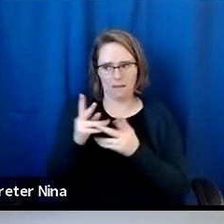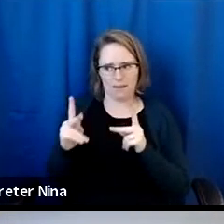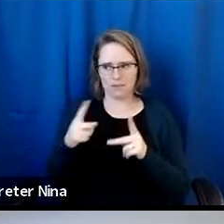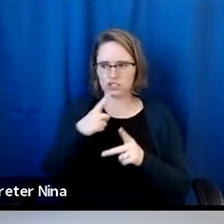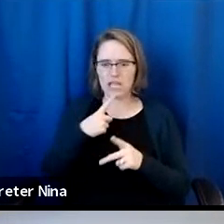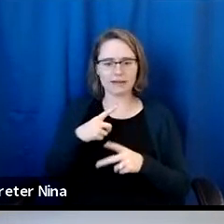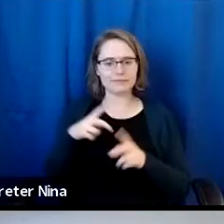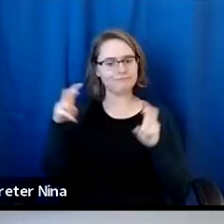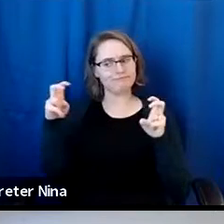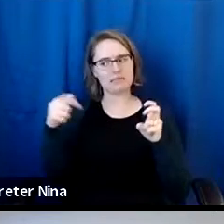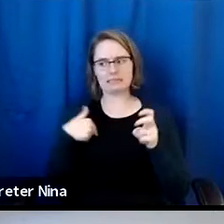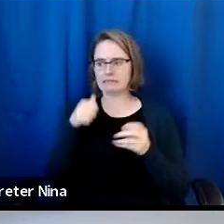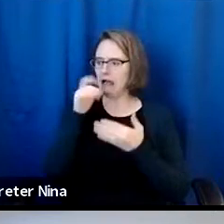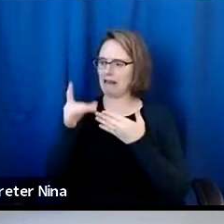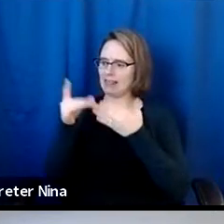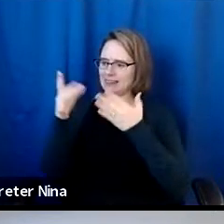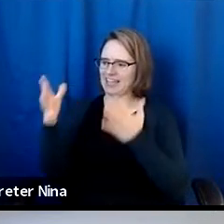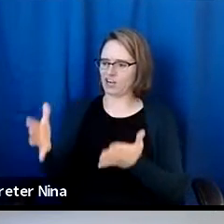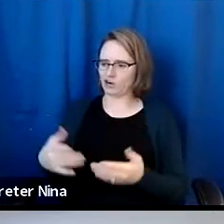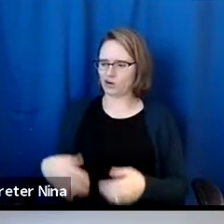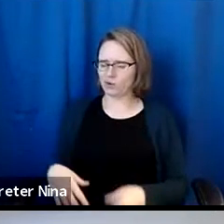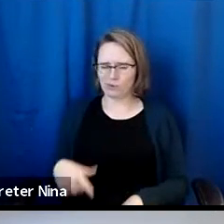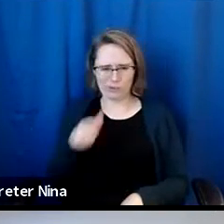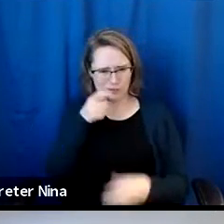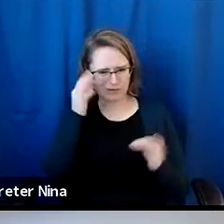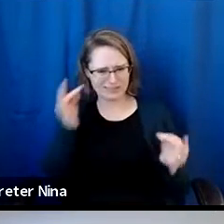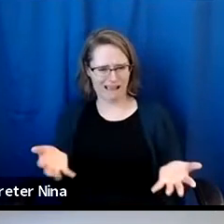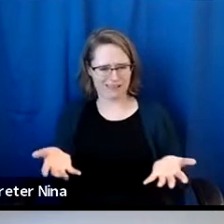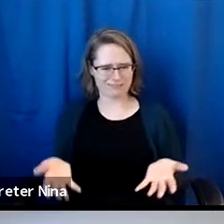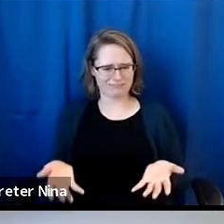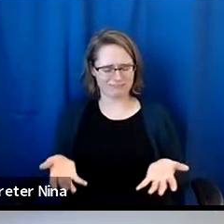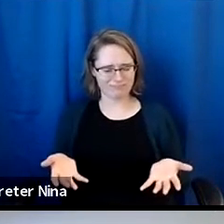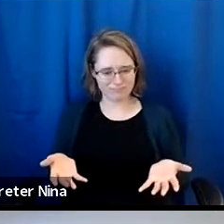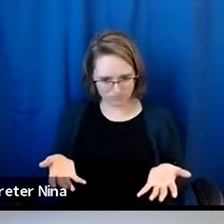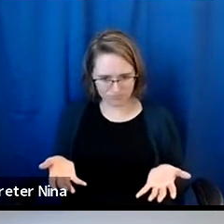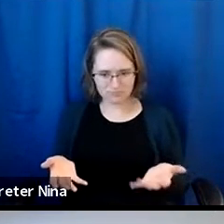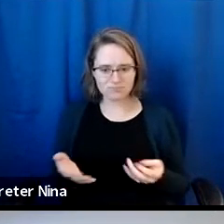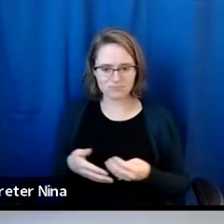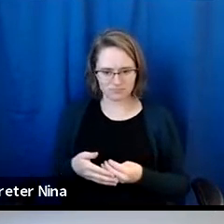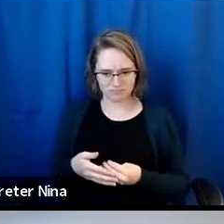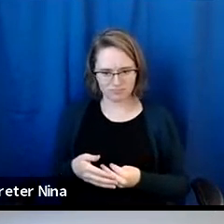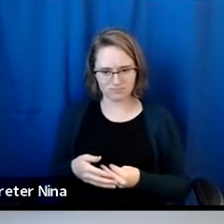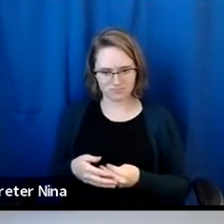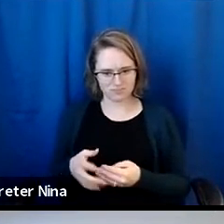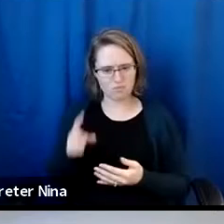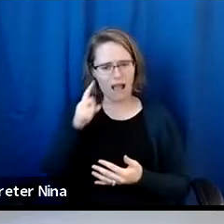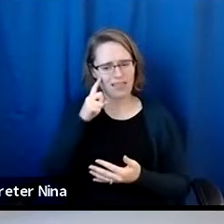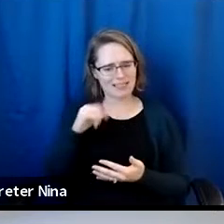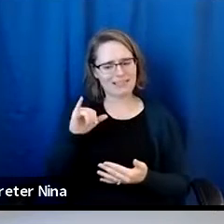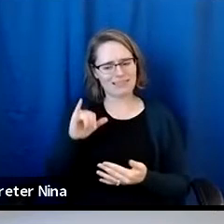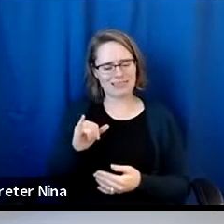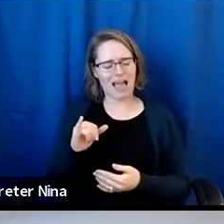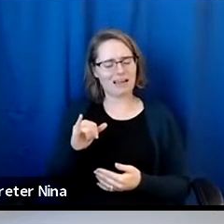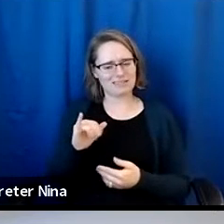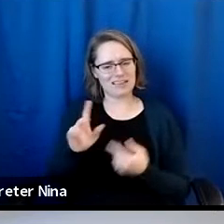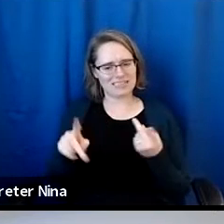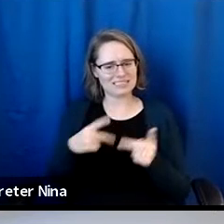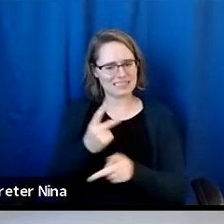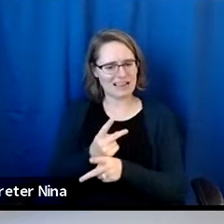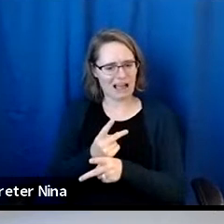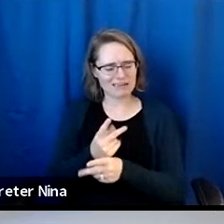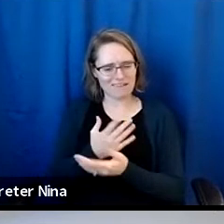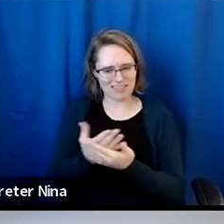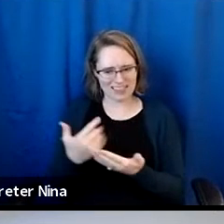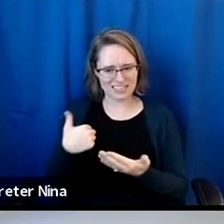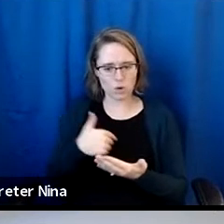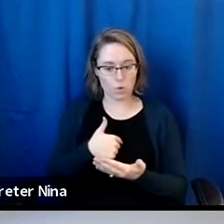not a leader. Says who? Right? And so I just think that those are the kinds of things that we always have to,